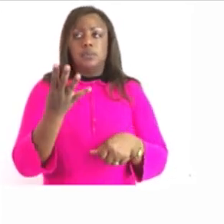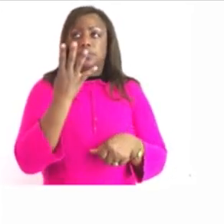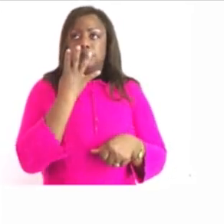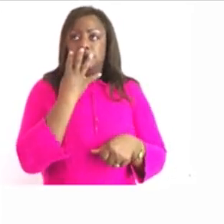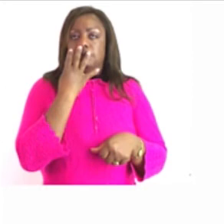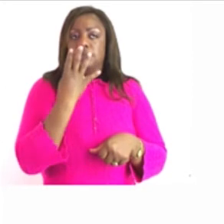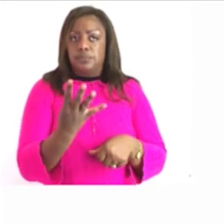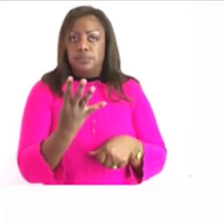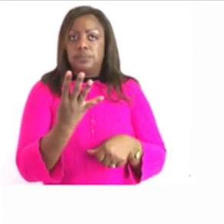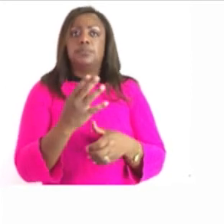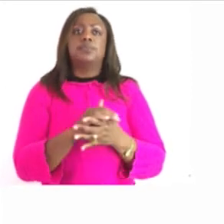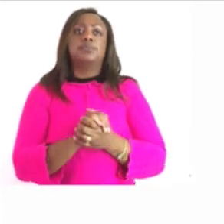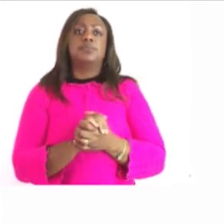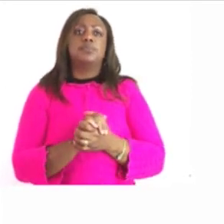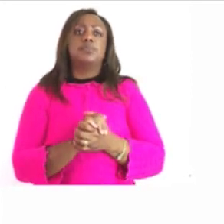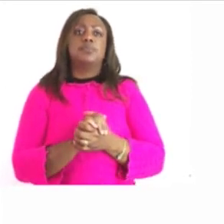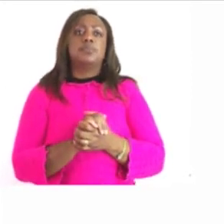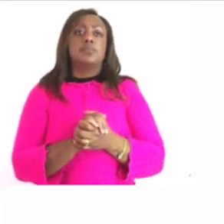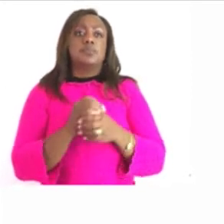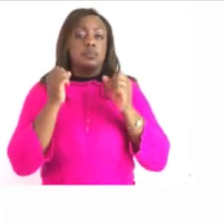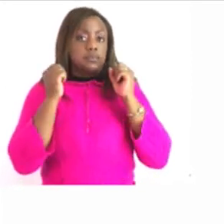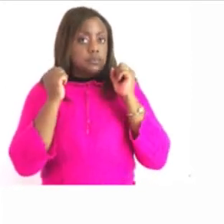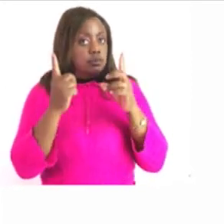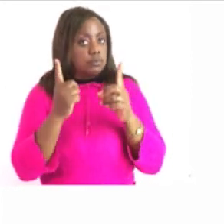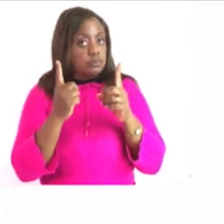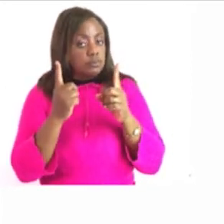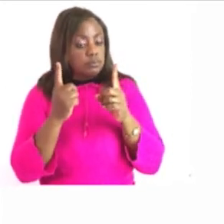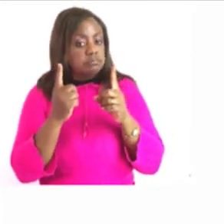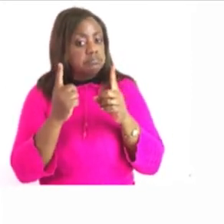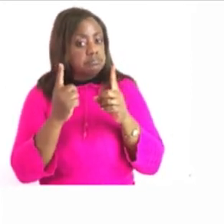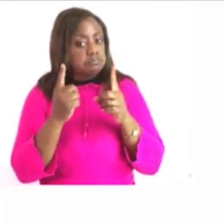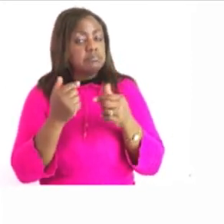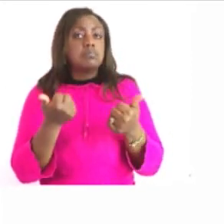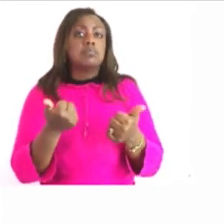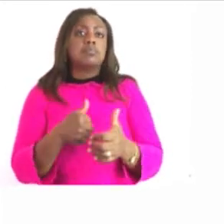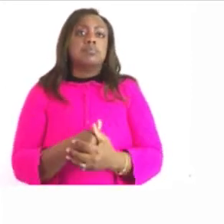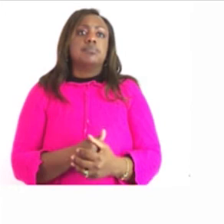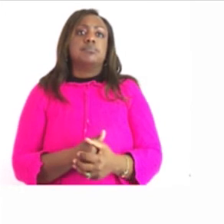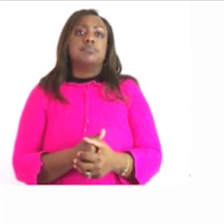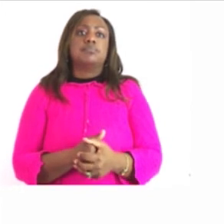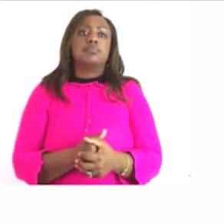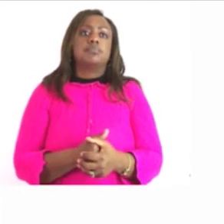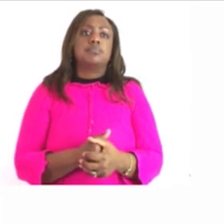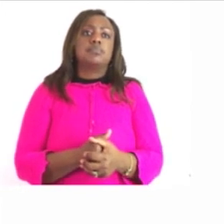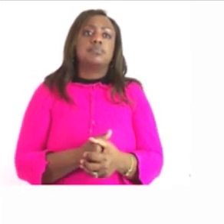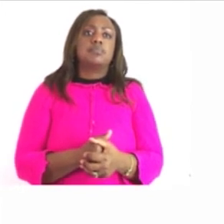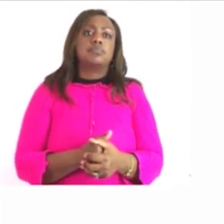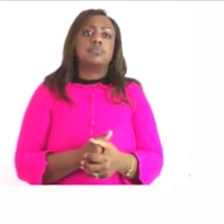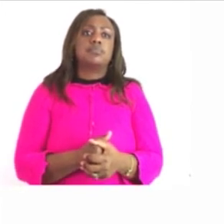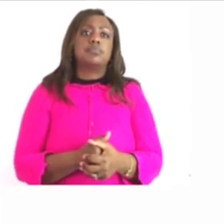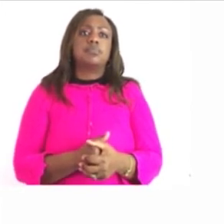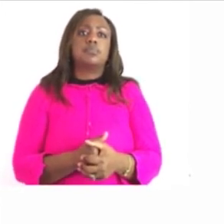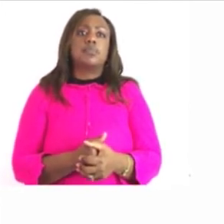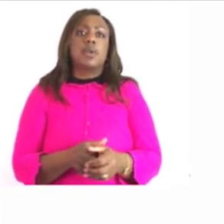breathe out. I hope you have an understanding now of the functions of those parts.